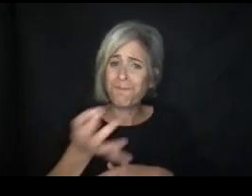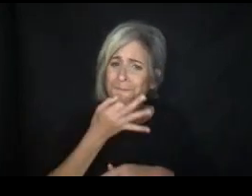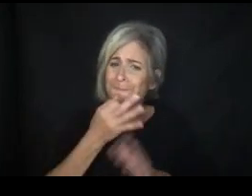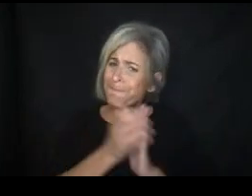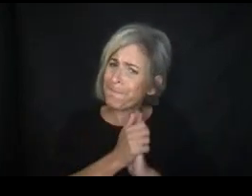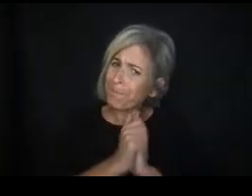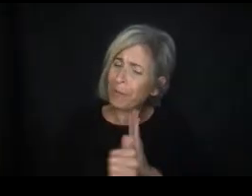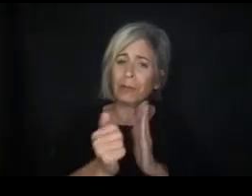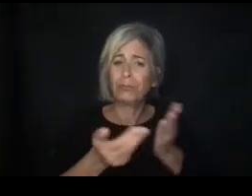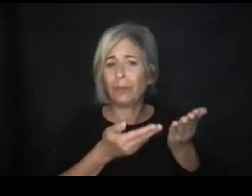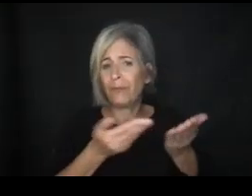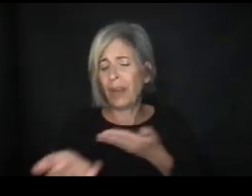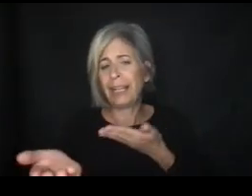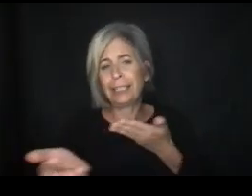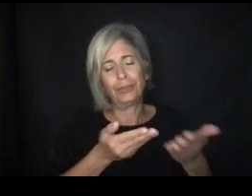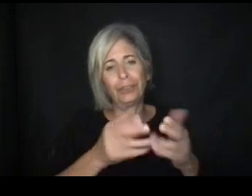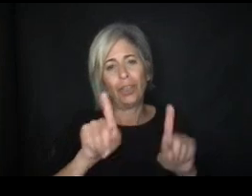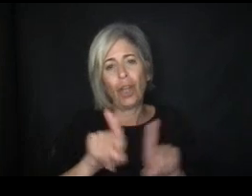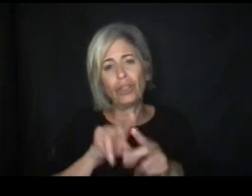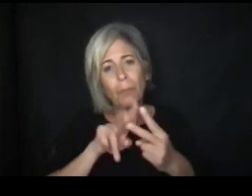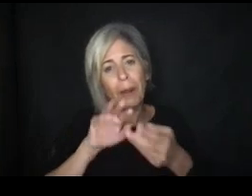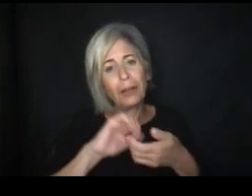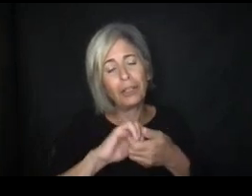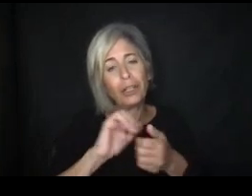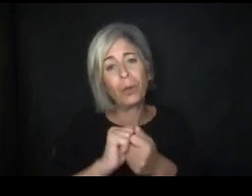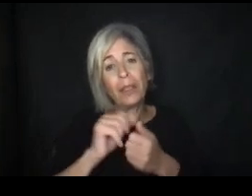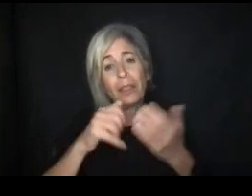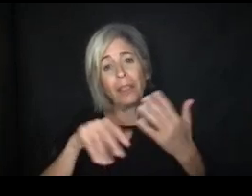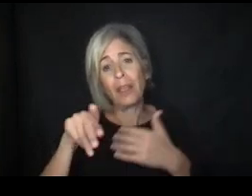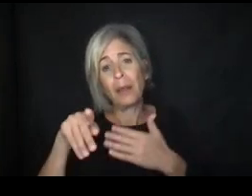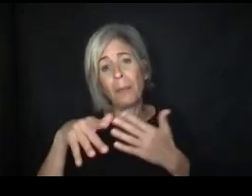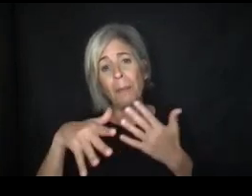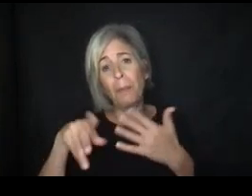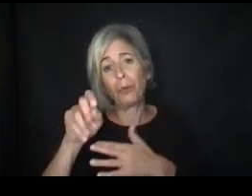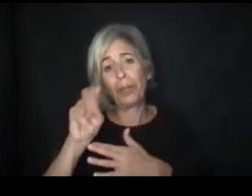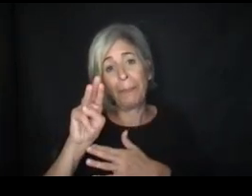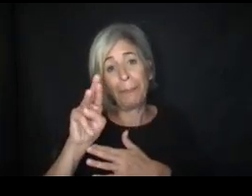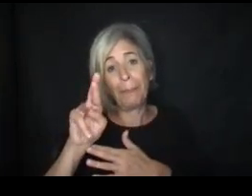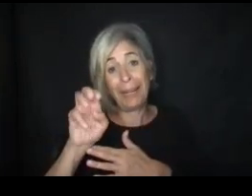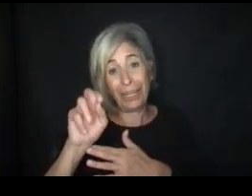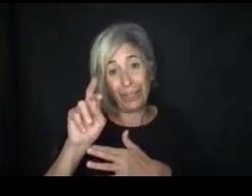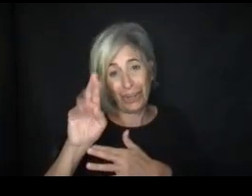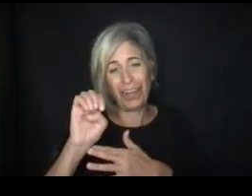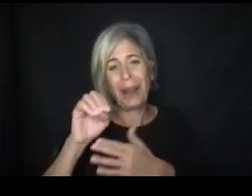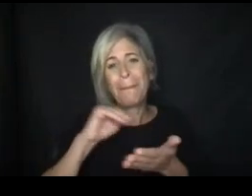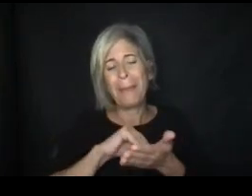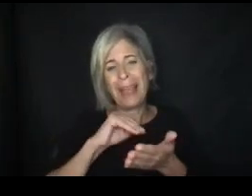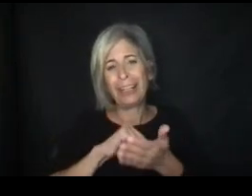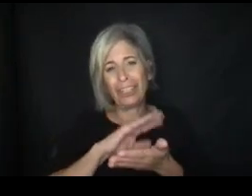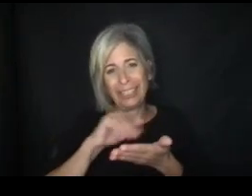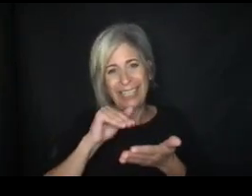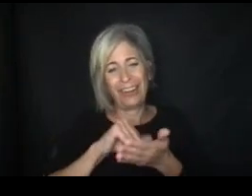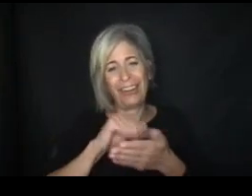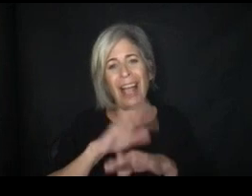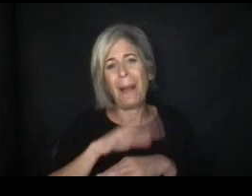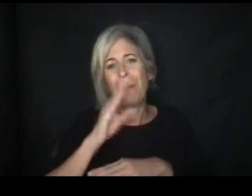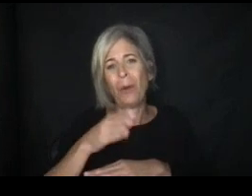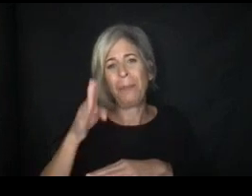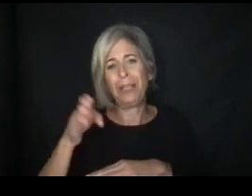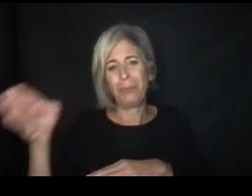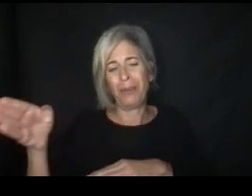providing it. And also partnering with our Premier Medical Center, which is on Boynton Beach Boulevard, to create